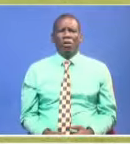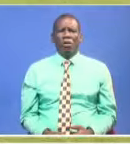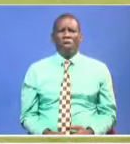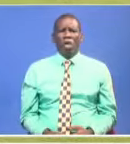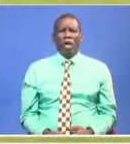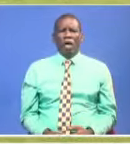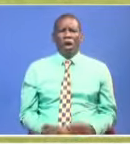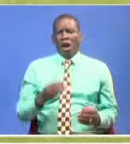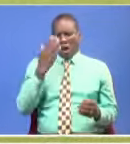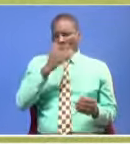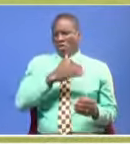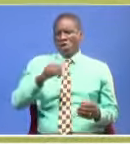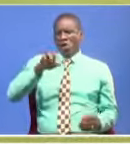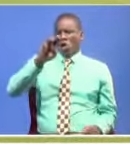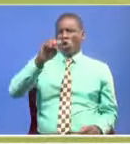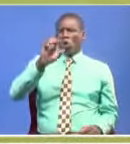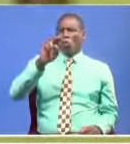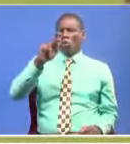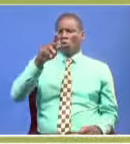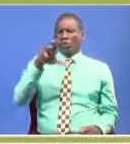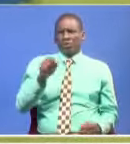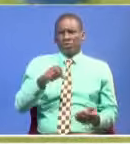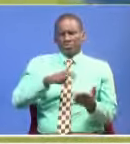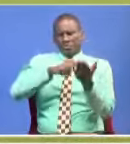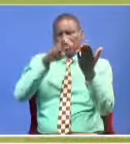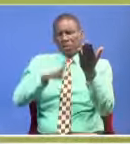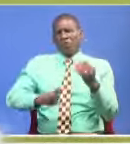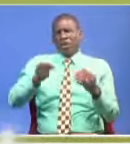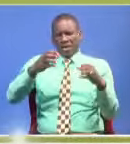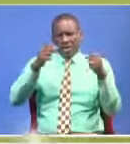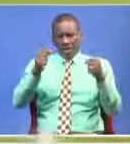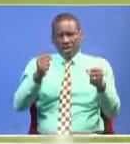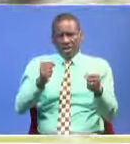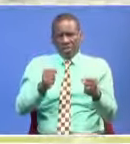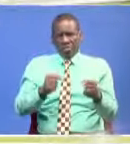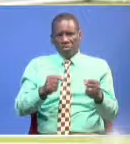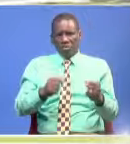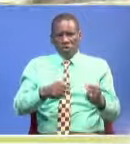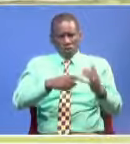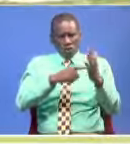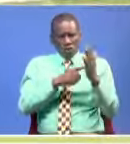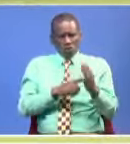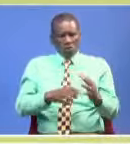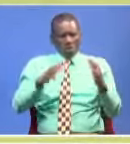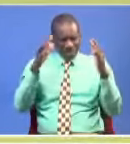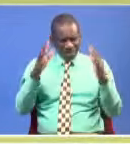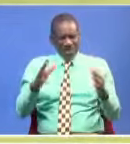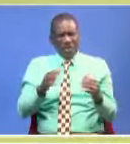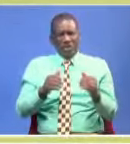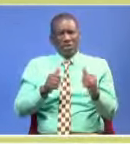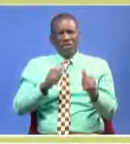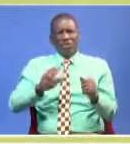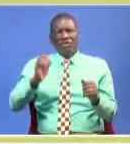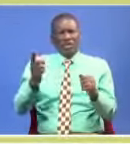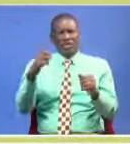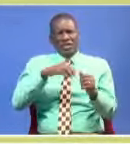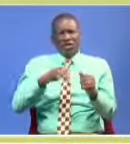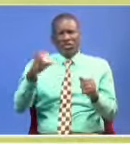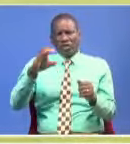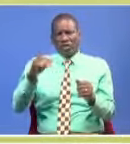The Catholic monks, recently relegated from the Kenya Cup, staged arguably the biggest upset on the first day of the Christie